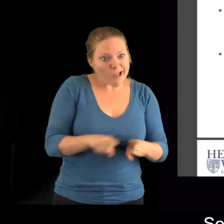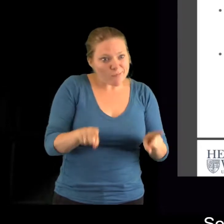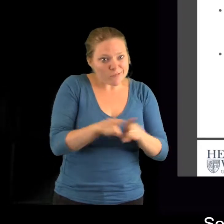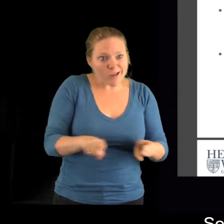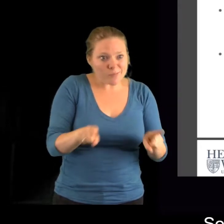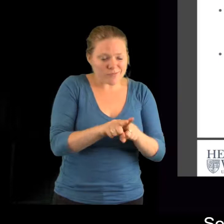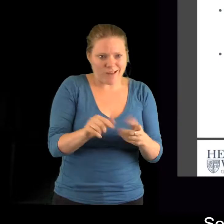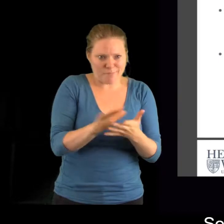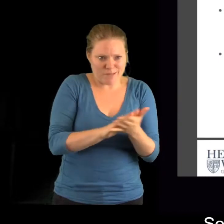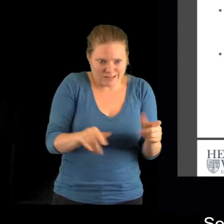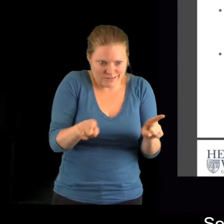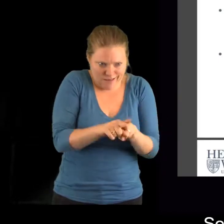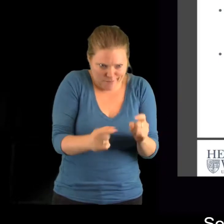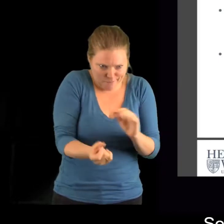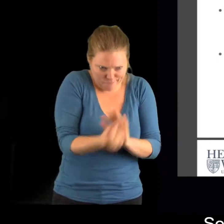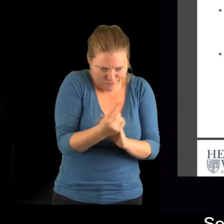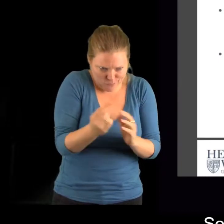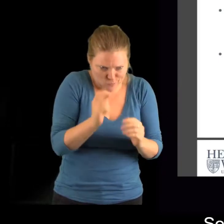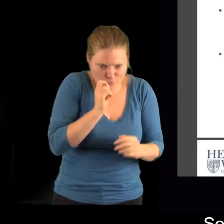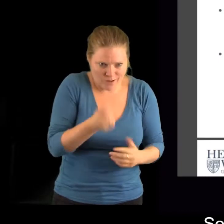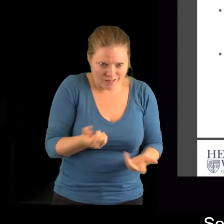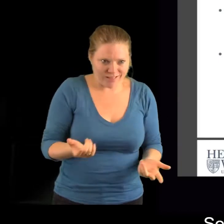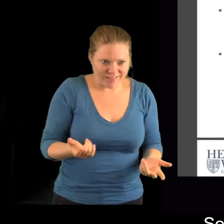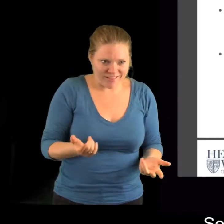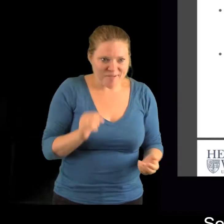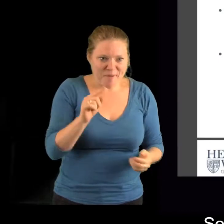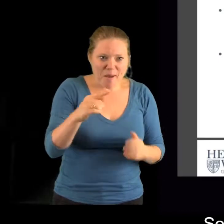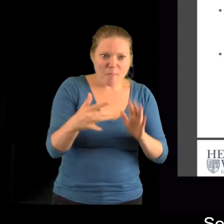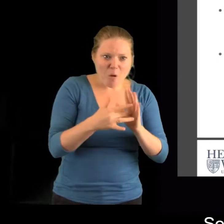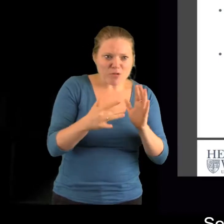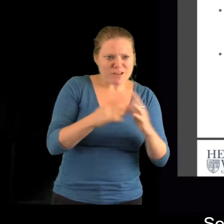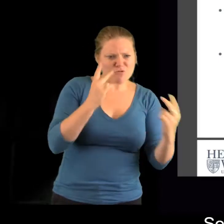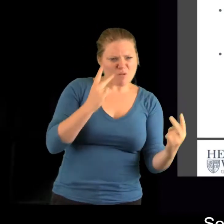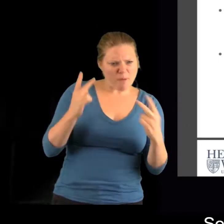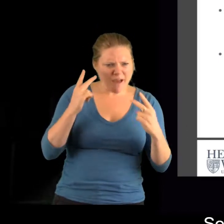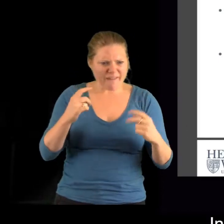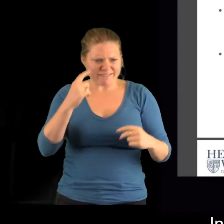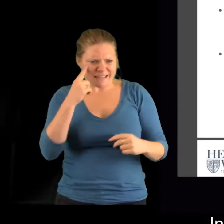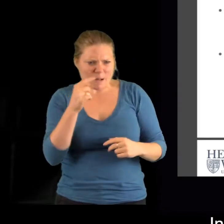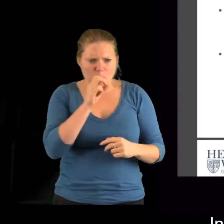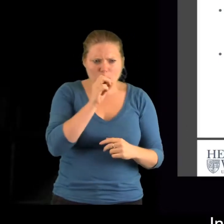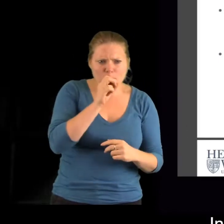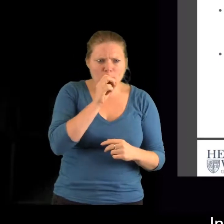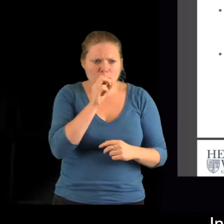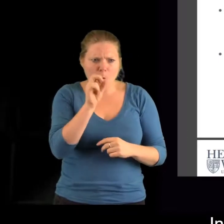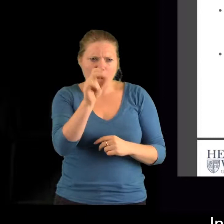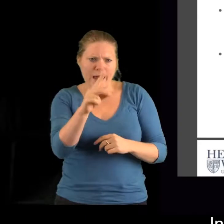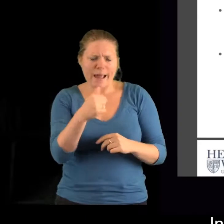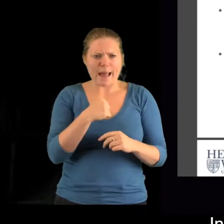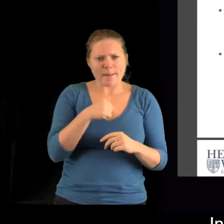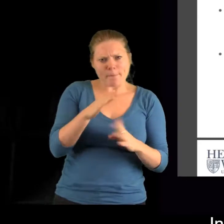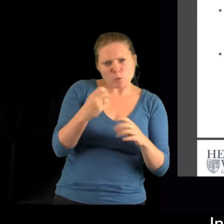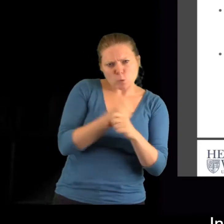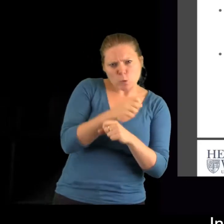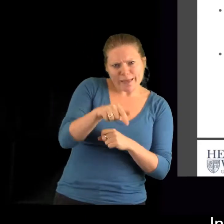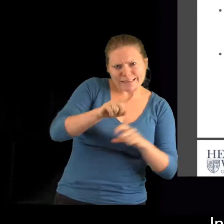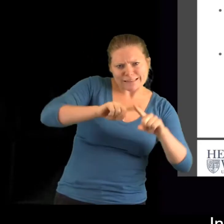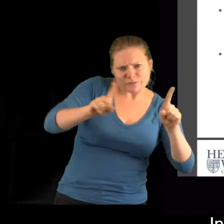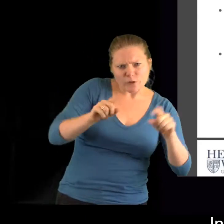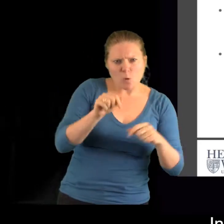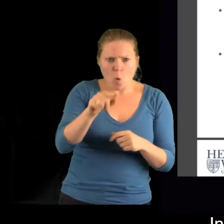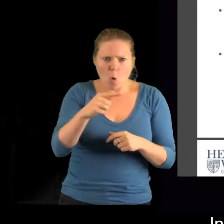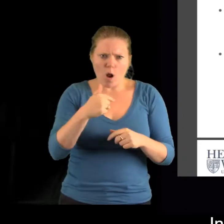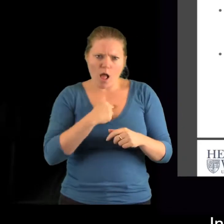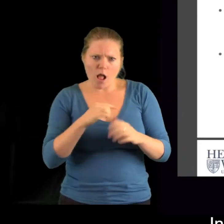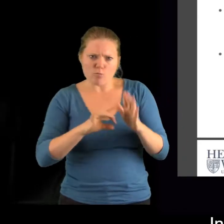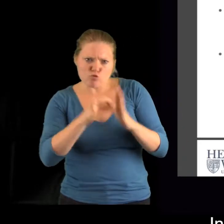comical way of why you need to look back, you need to make a plan, you need to improve, in order to figure out how to refresh and improve